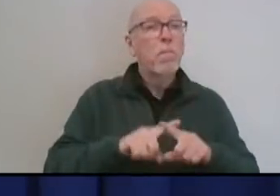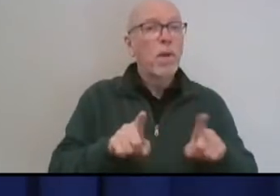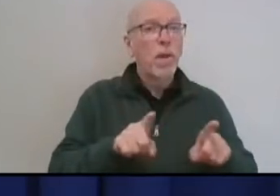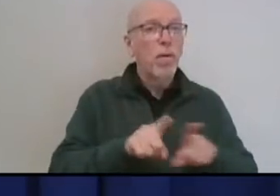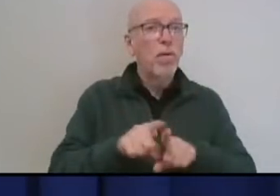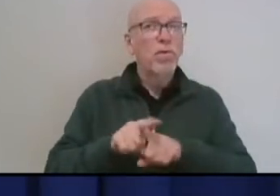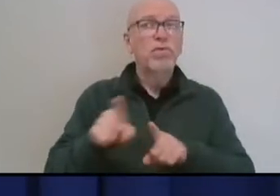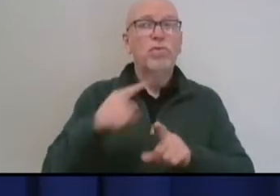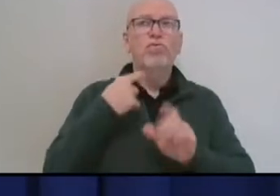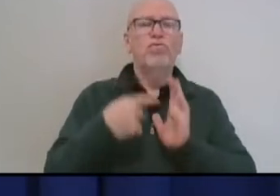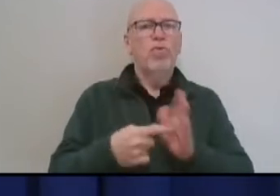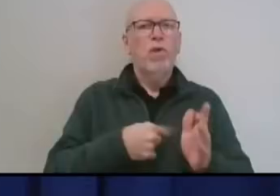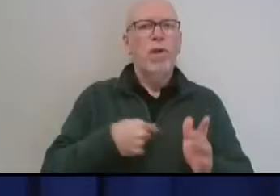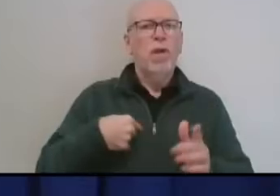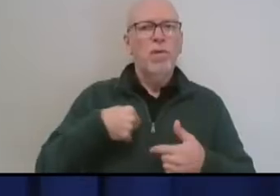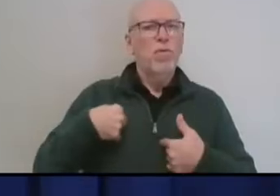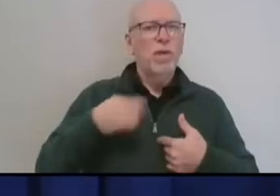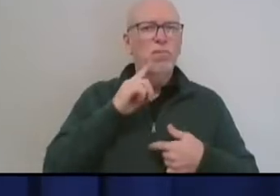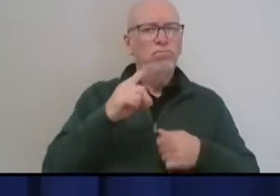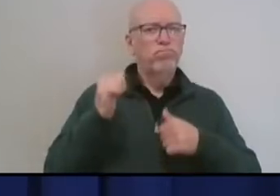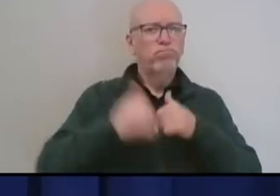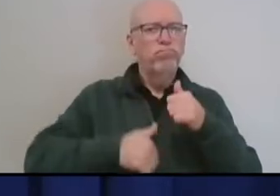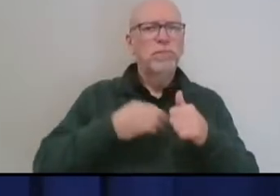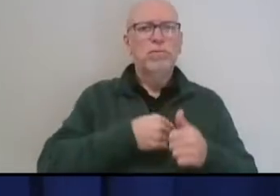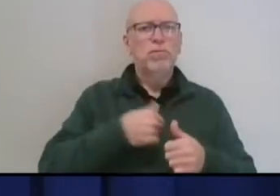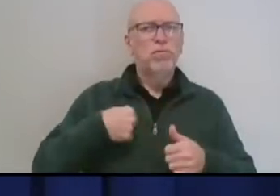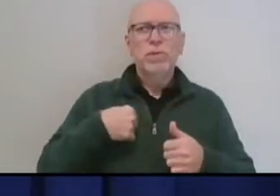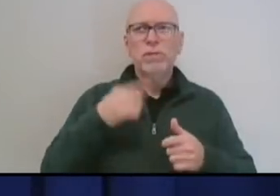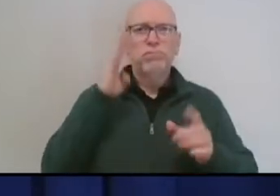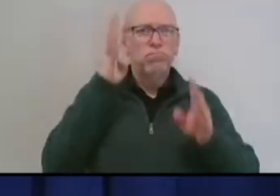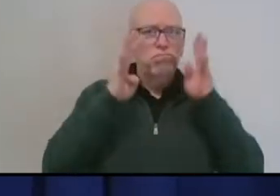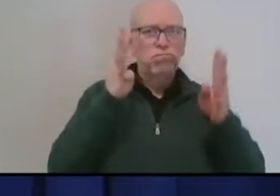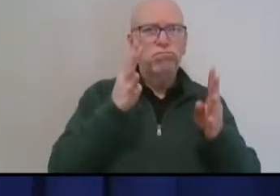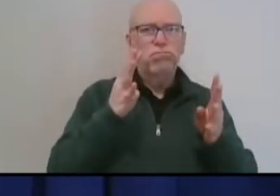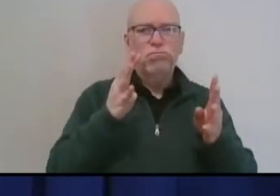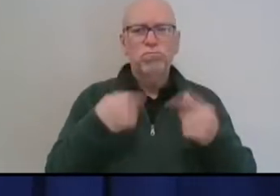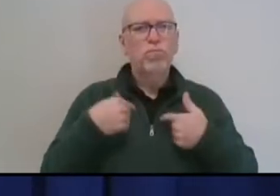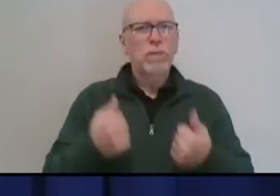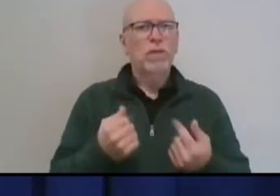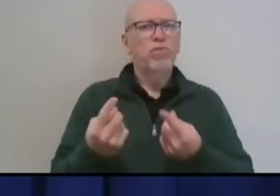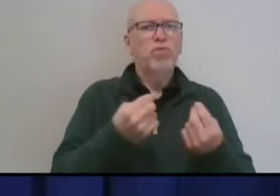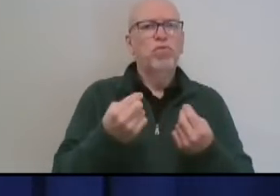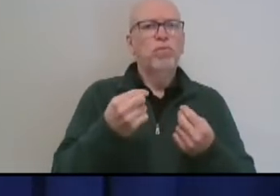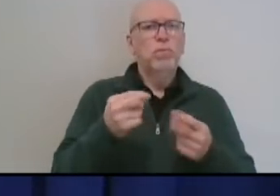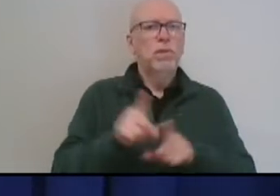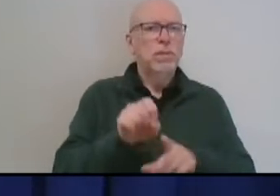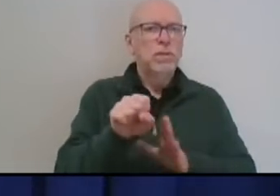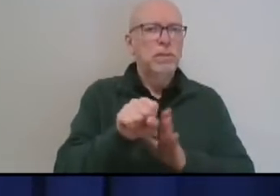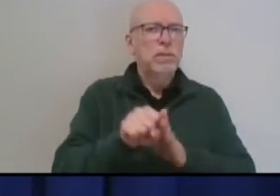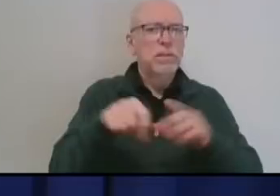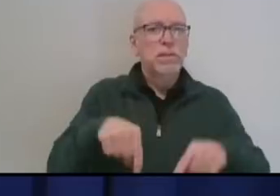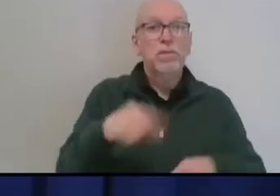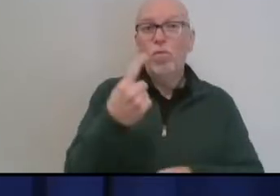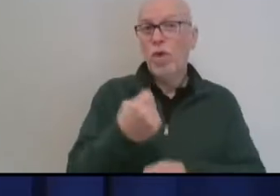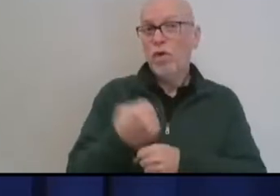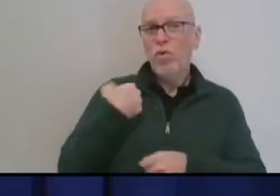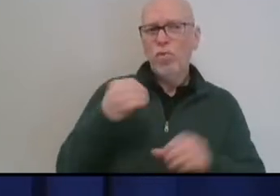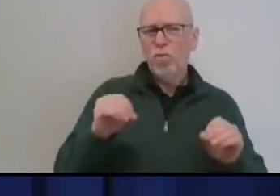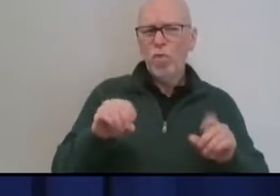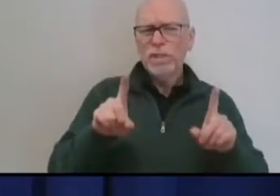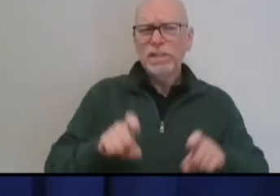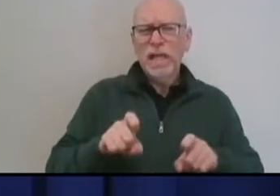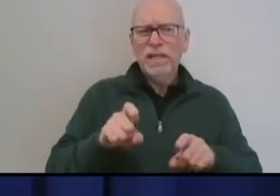has shown us how resilient and how resourceful we can be as a state. A year ago, there was no testing available